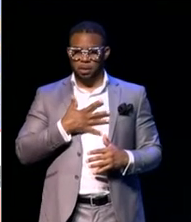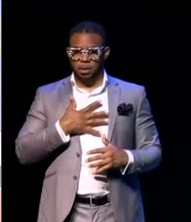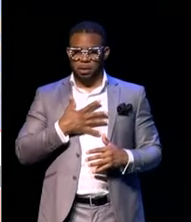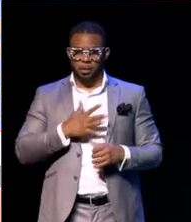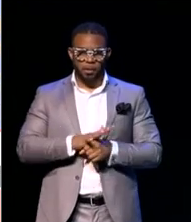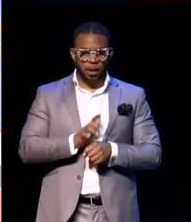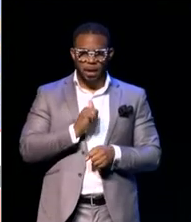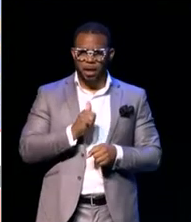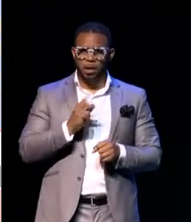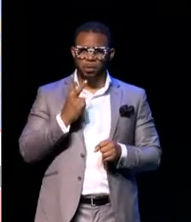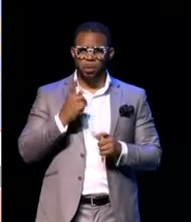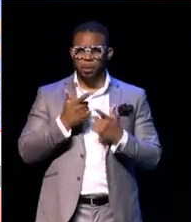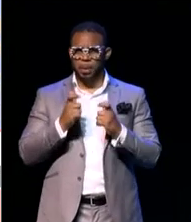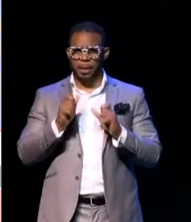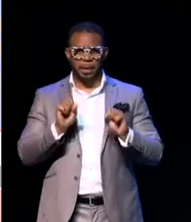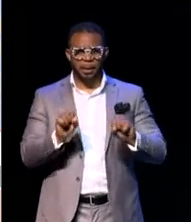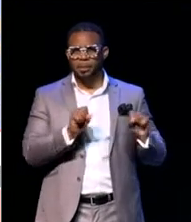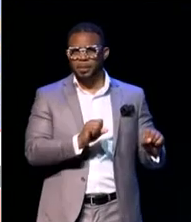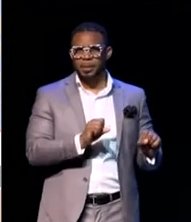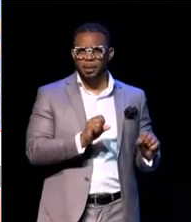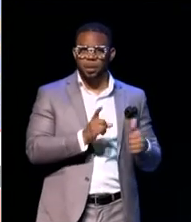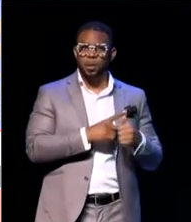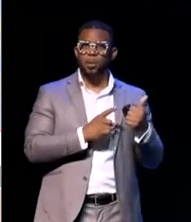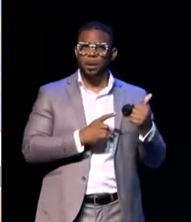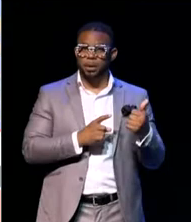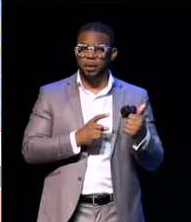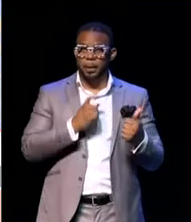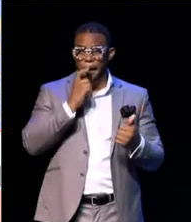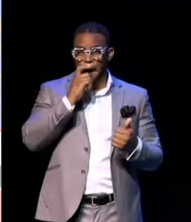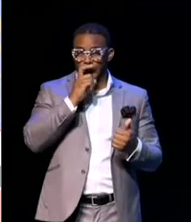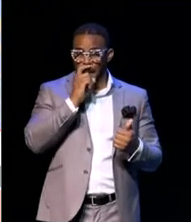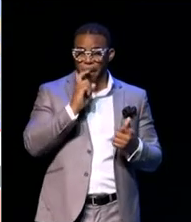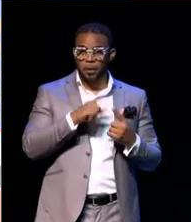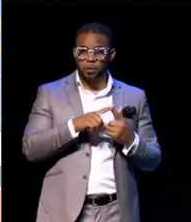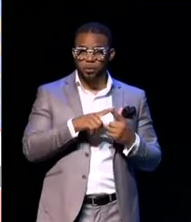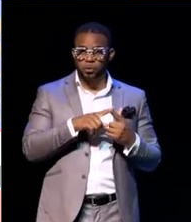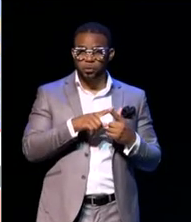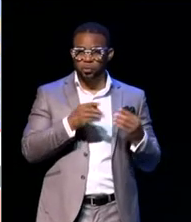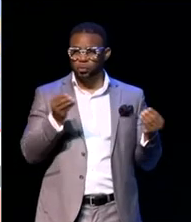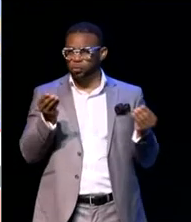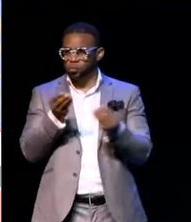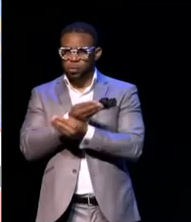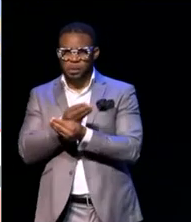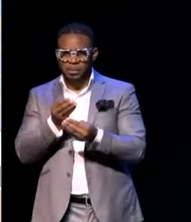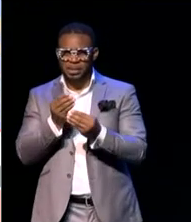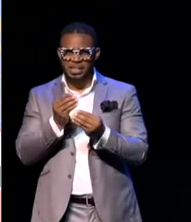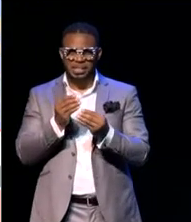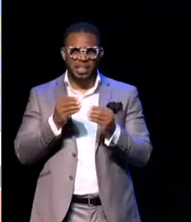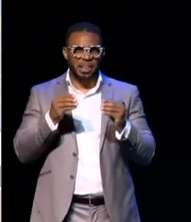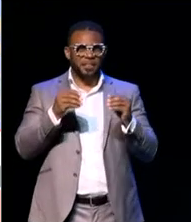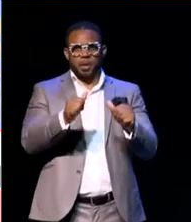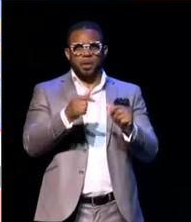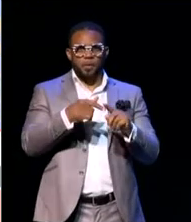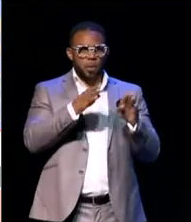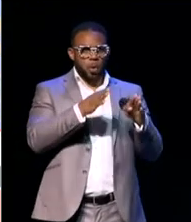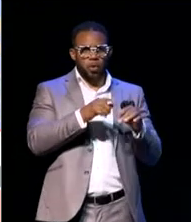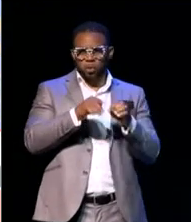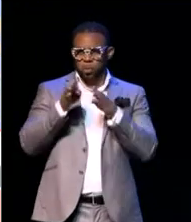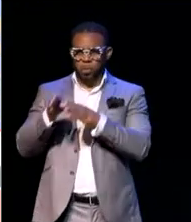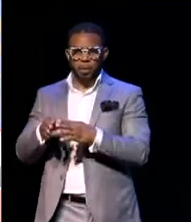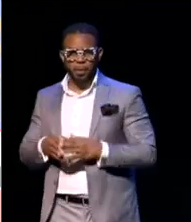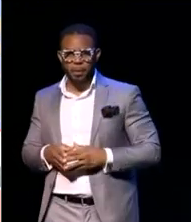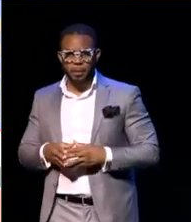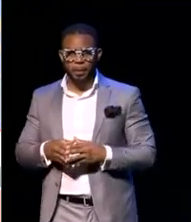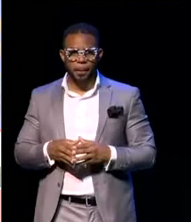virus that has two major capabilities. One, to transmit extremely efficiently from person to